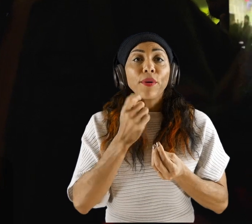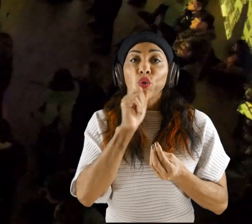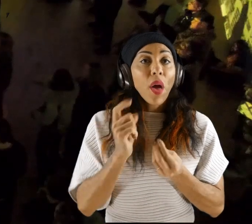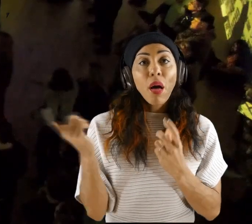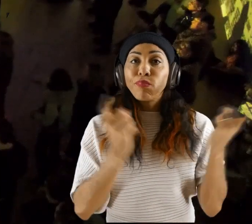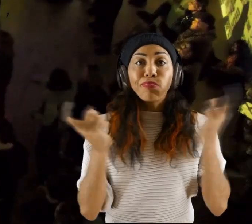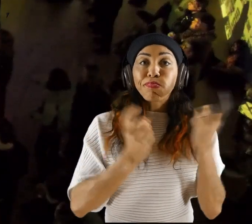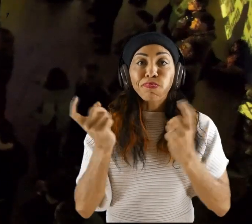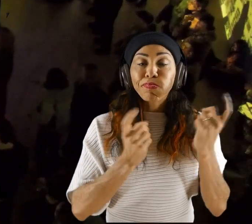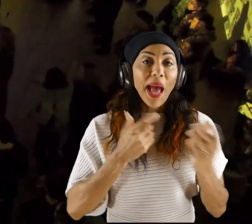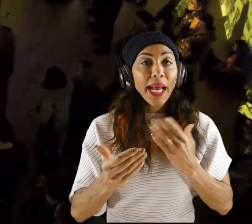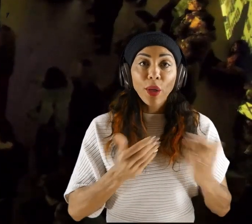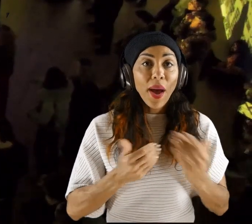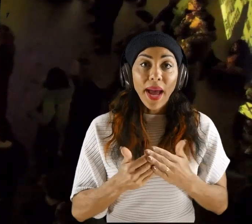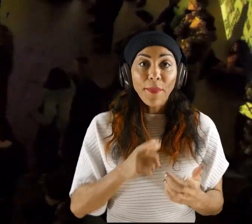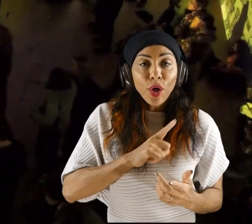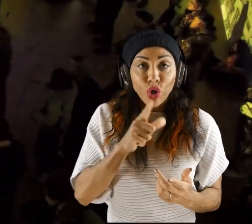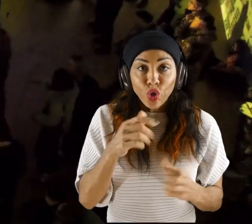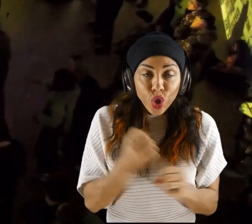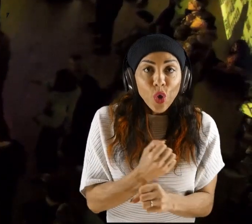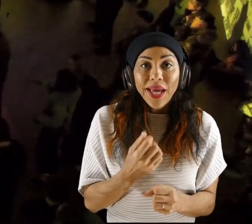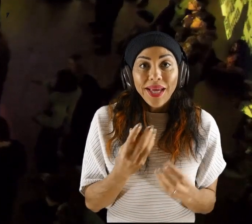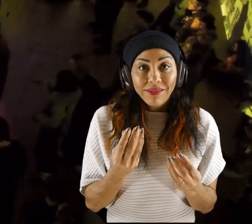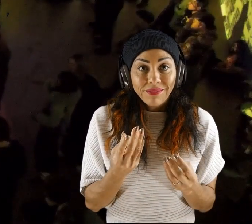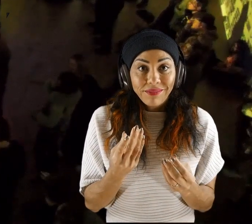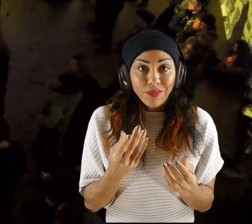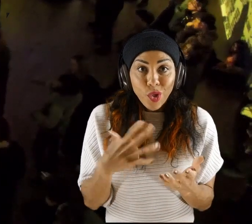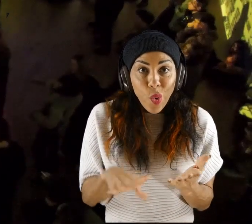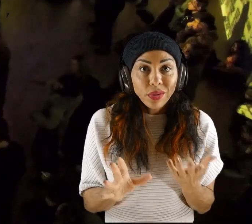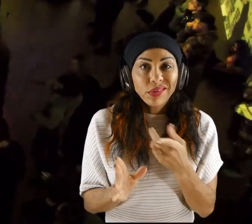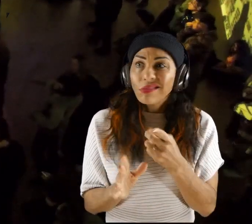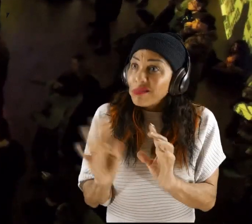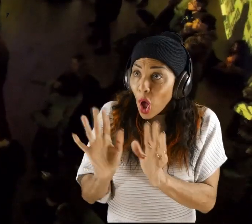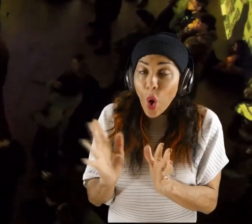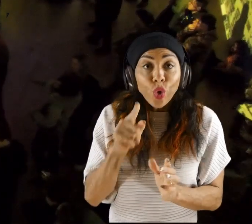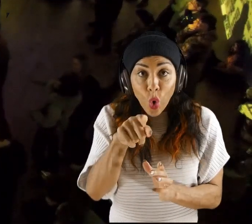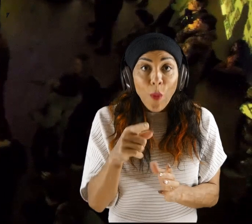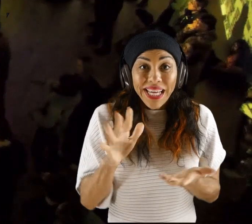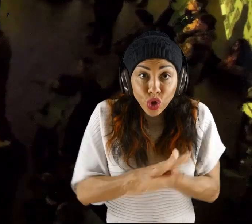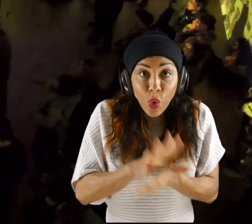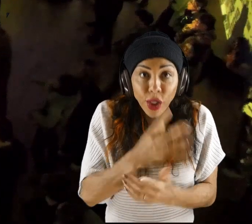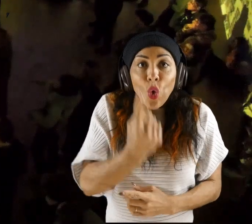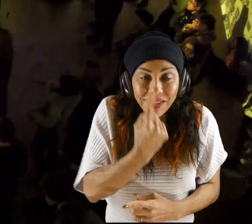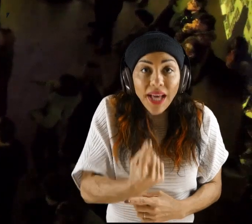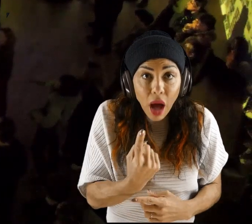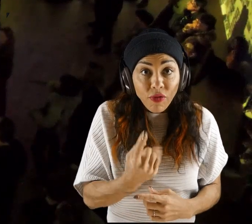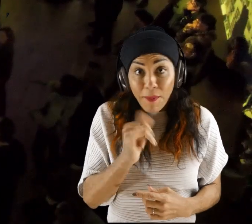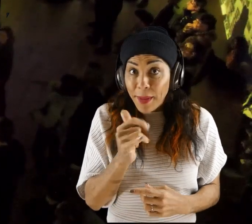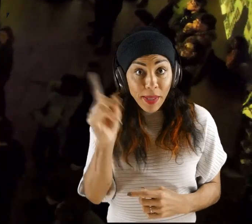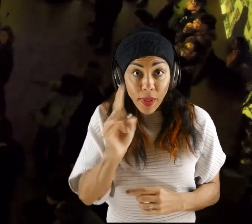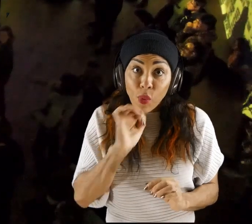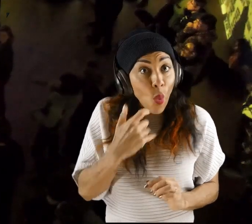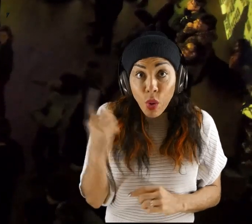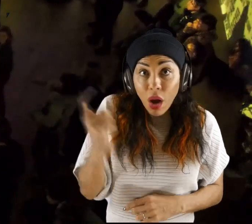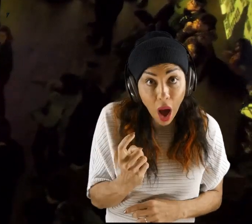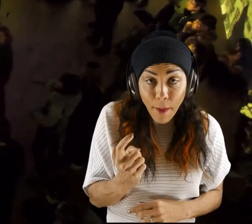and maybe they won't come, but you'll be doing something that you enjoy with or without it. And that is sometimes, I'm not